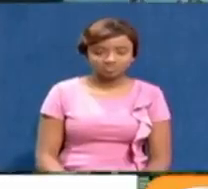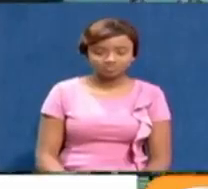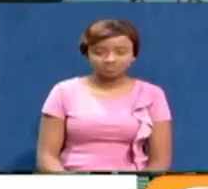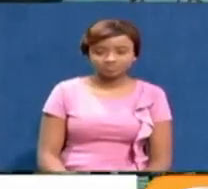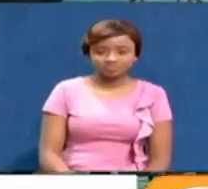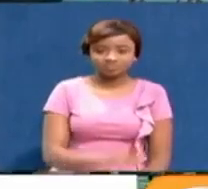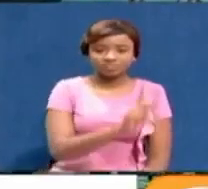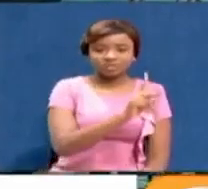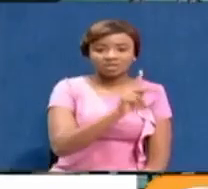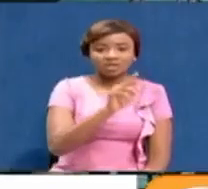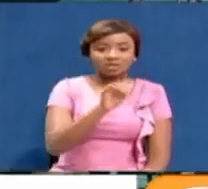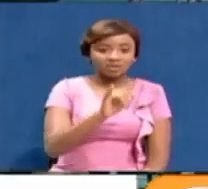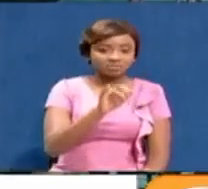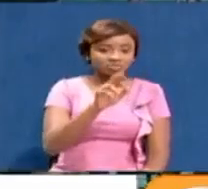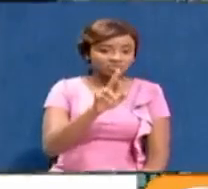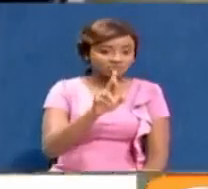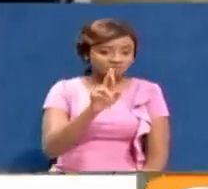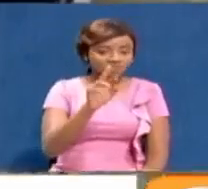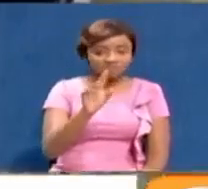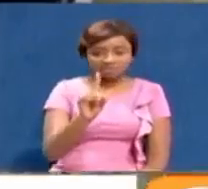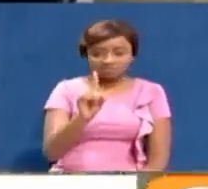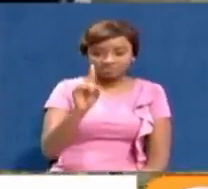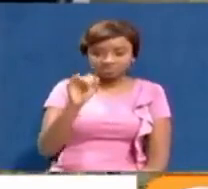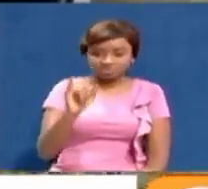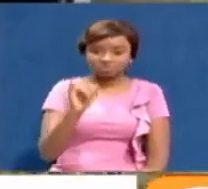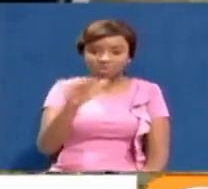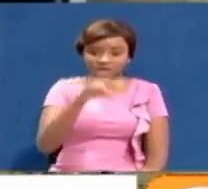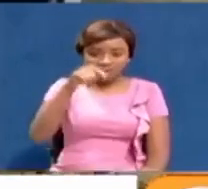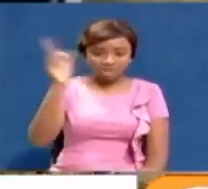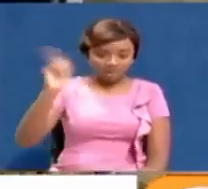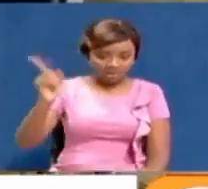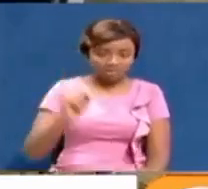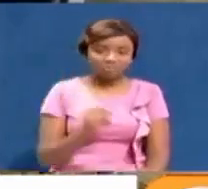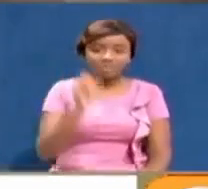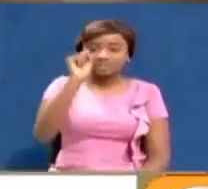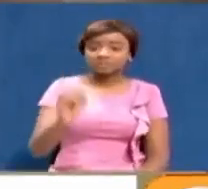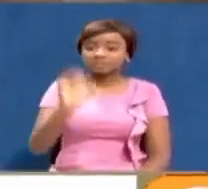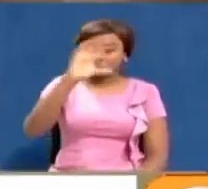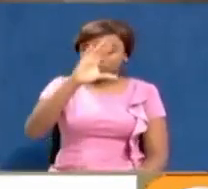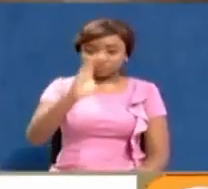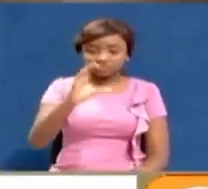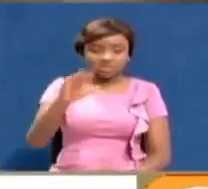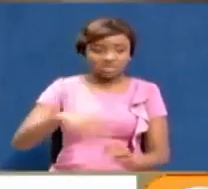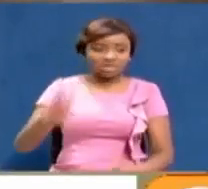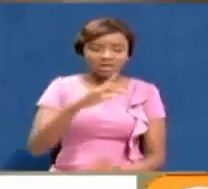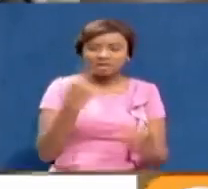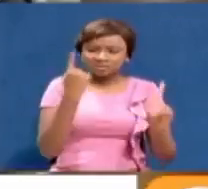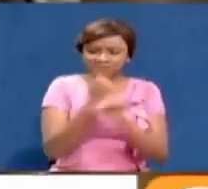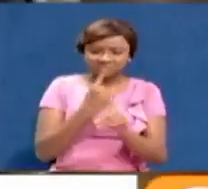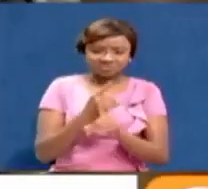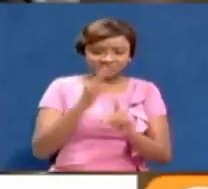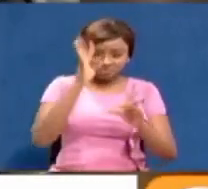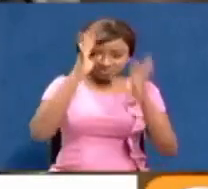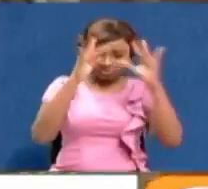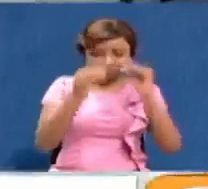At the Kenya Industrial Research and Development Institute premises in Nairobi's South Sea Estate, a number of innovations